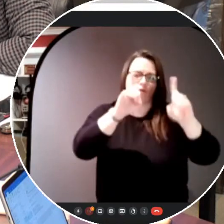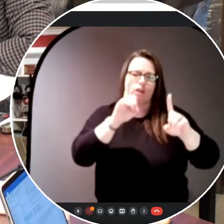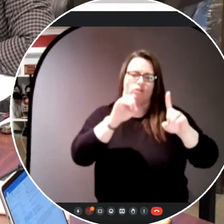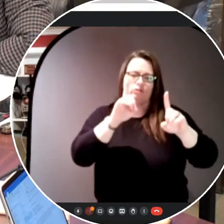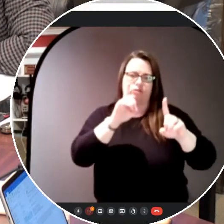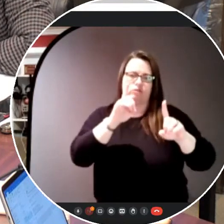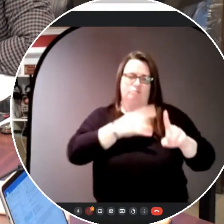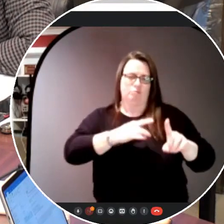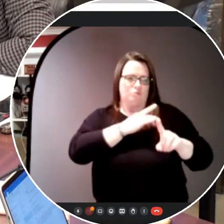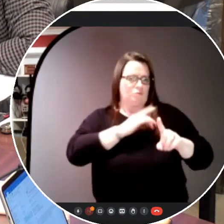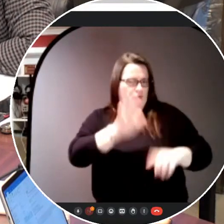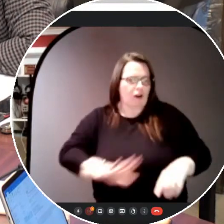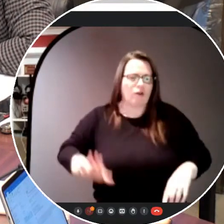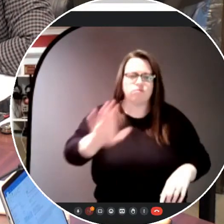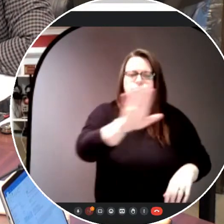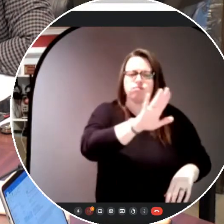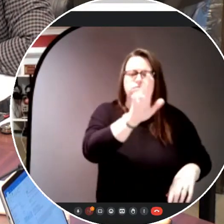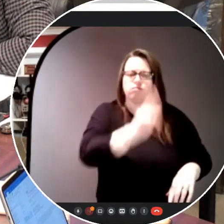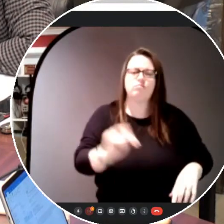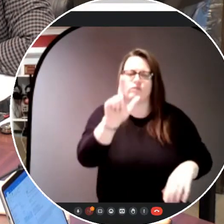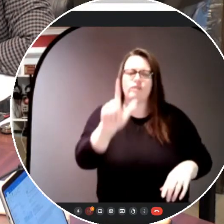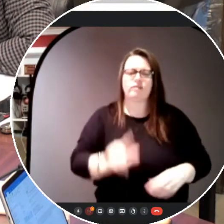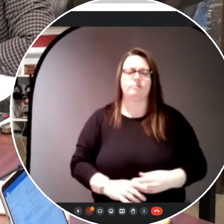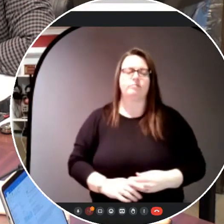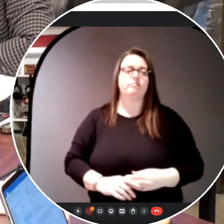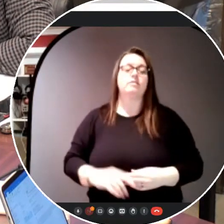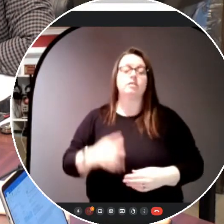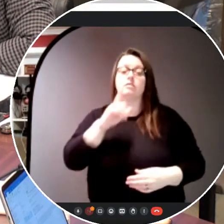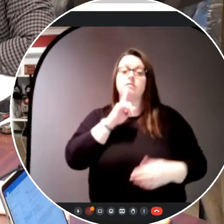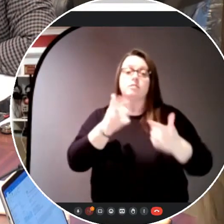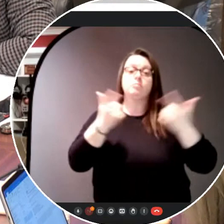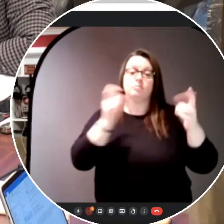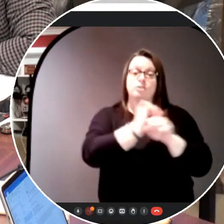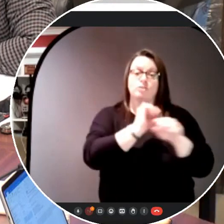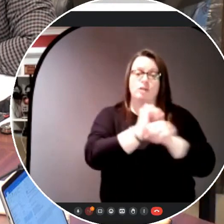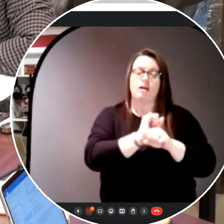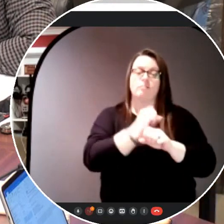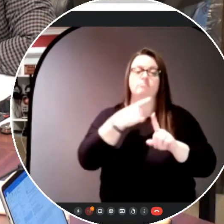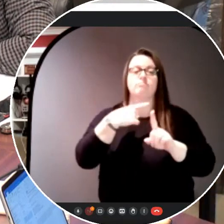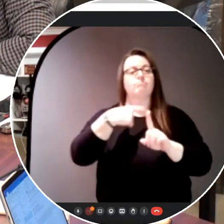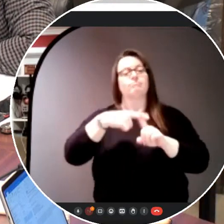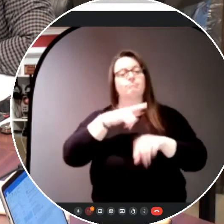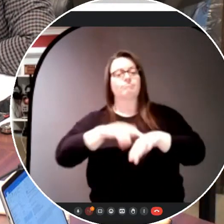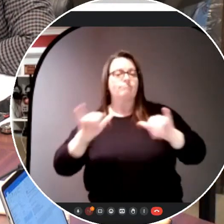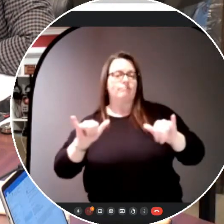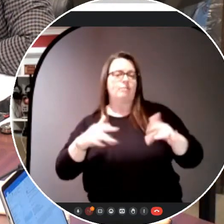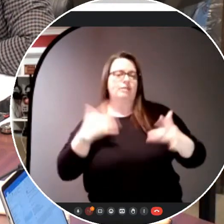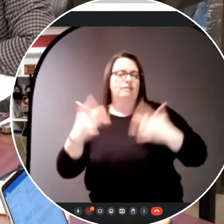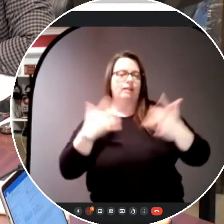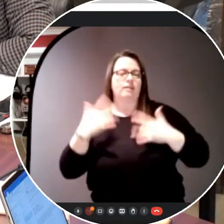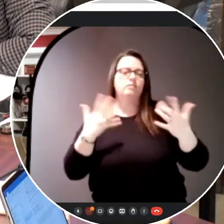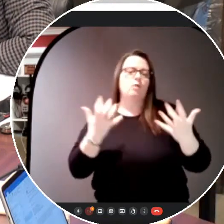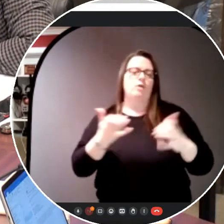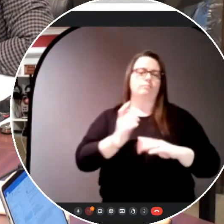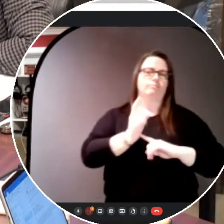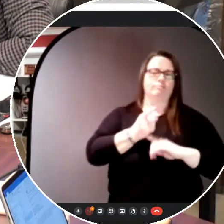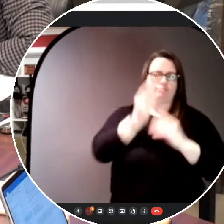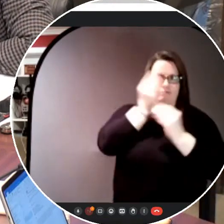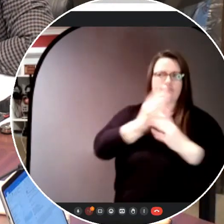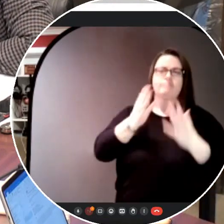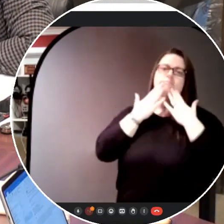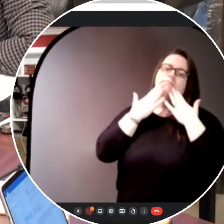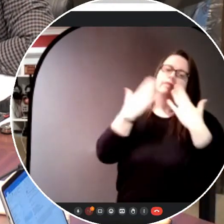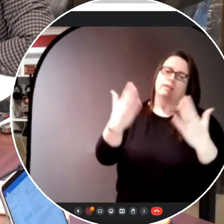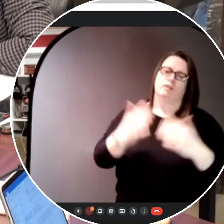exciting one. And I just want to take a moment to say that and to say thank you to everybody. Okay,